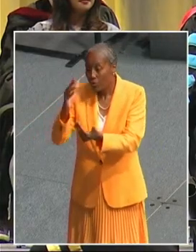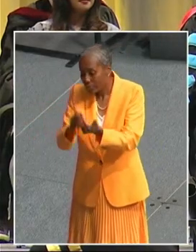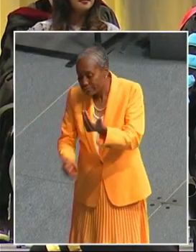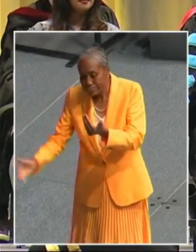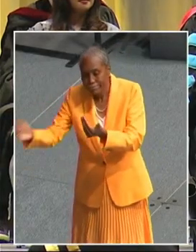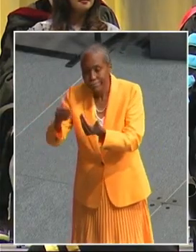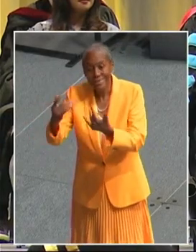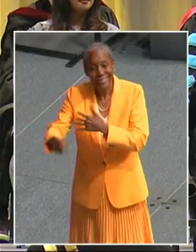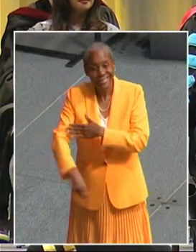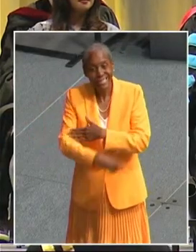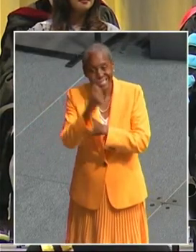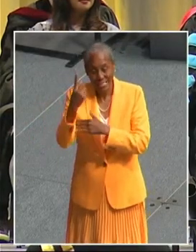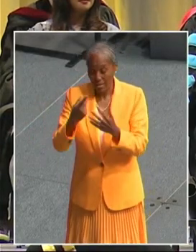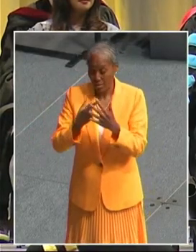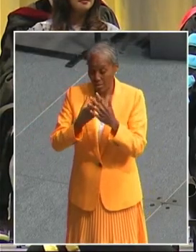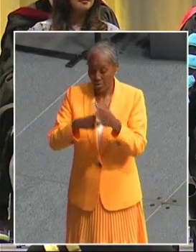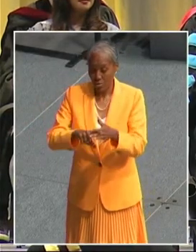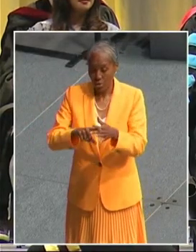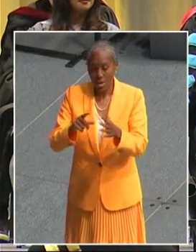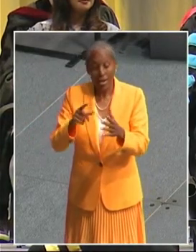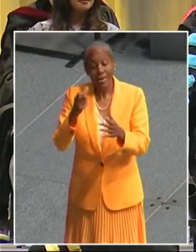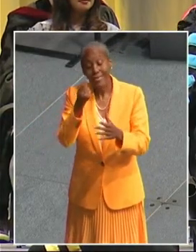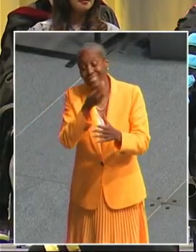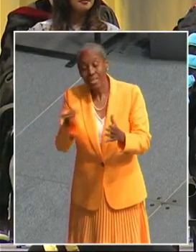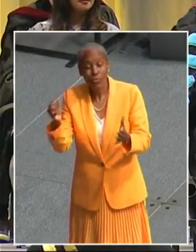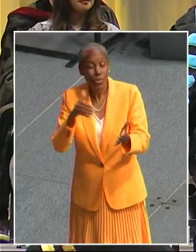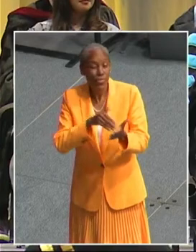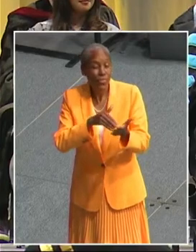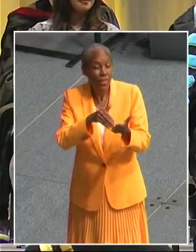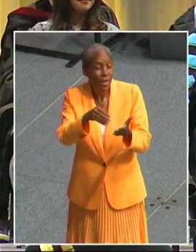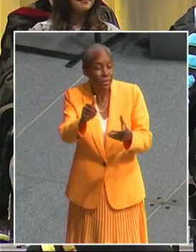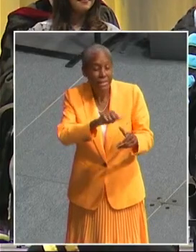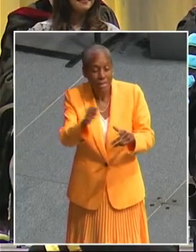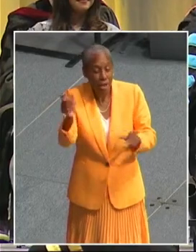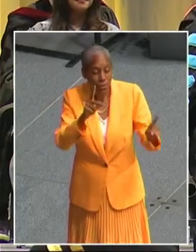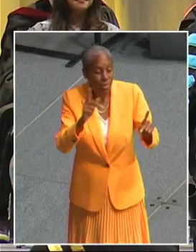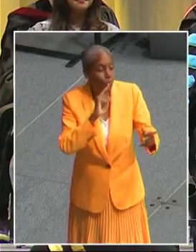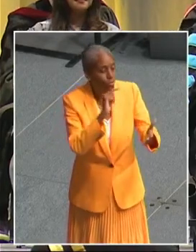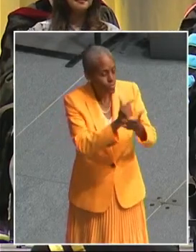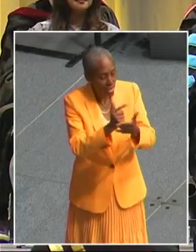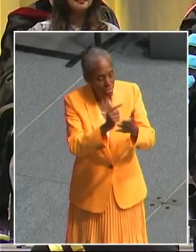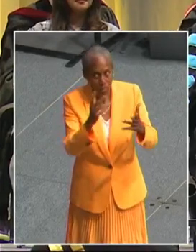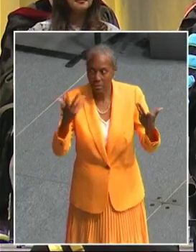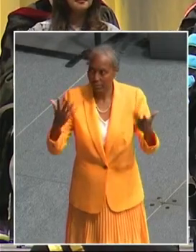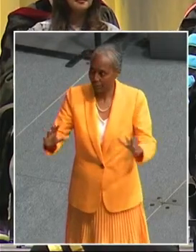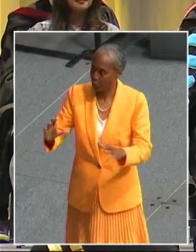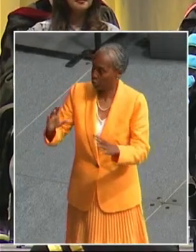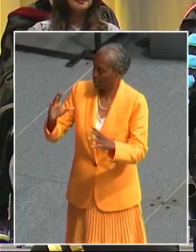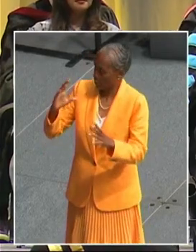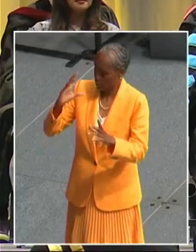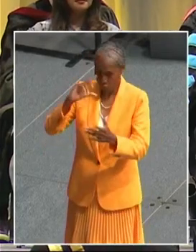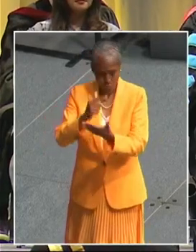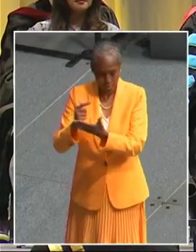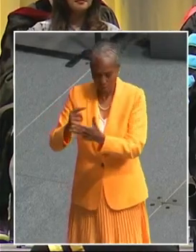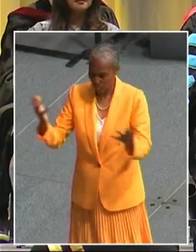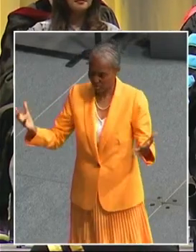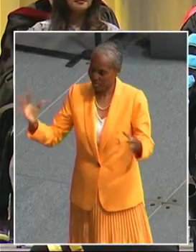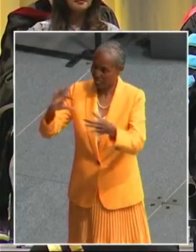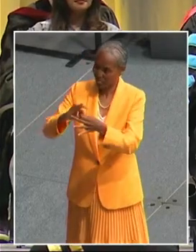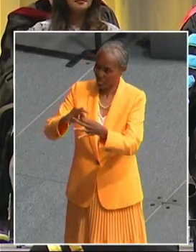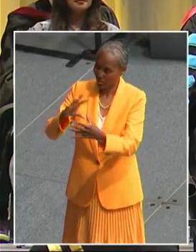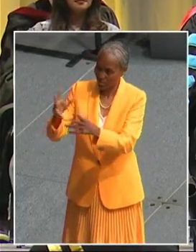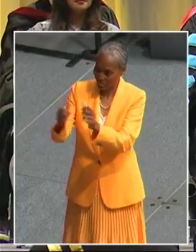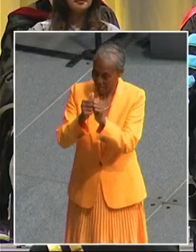today they join the thousands of alumni who are their kindred companions. Bless